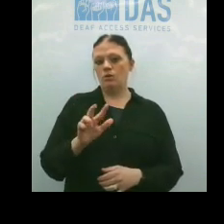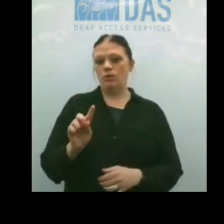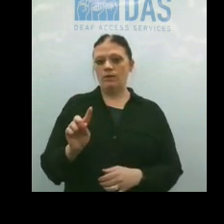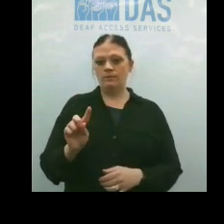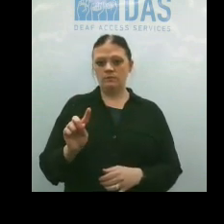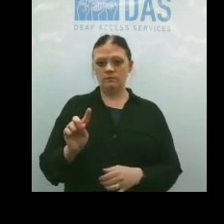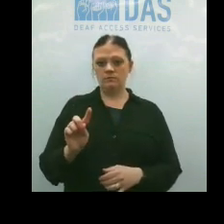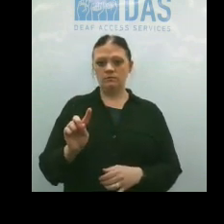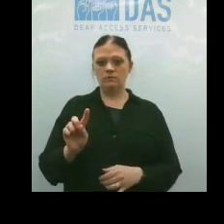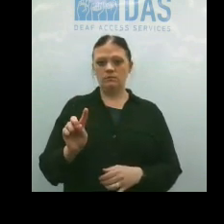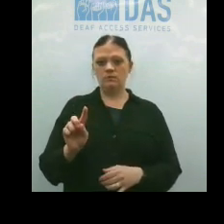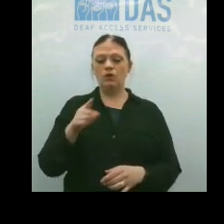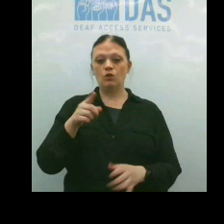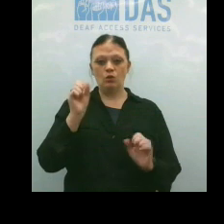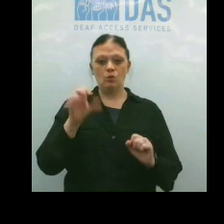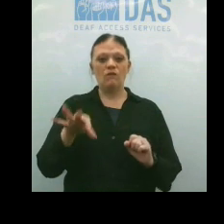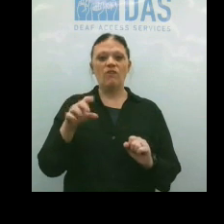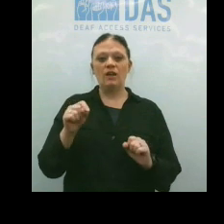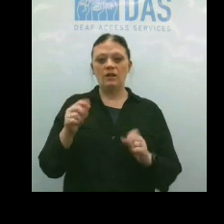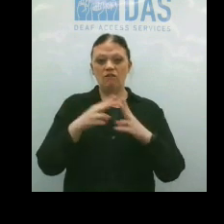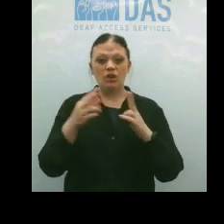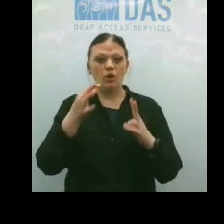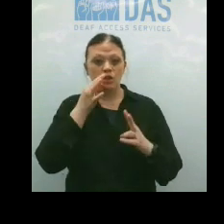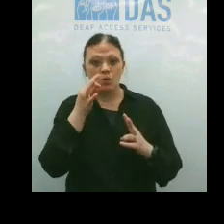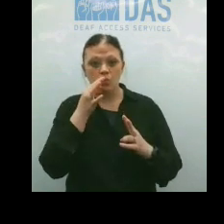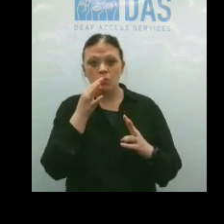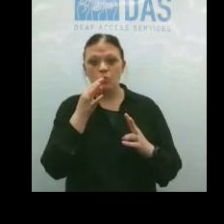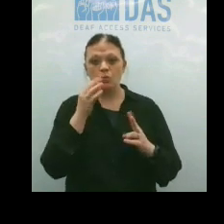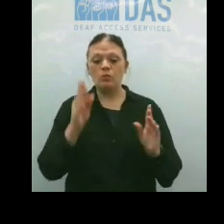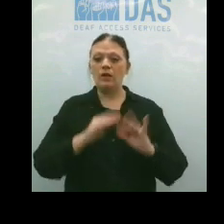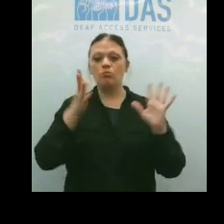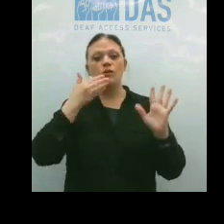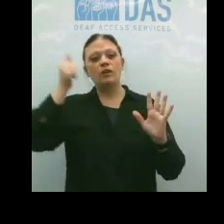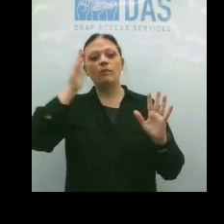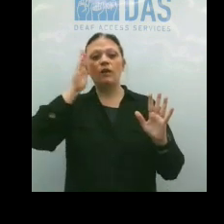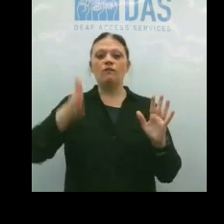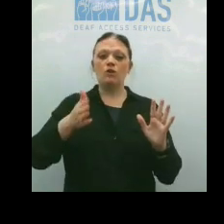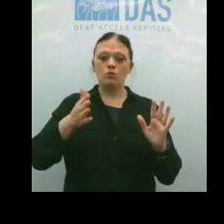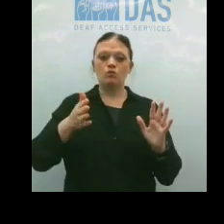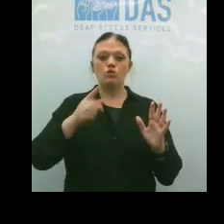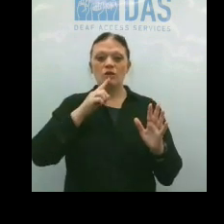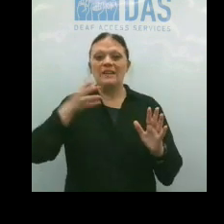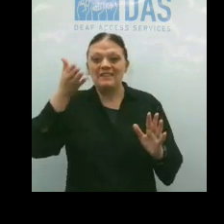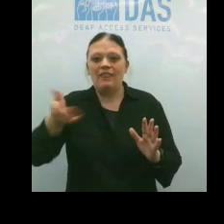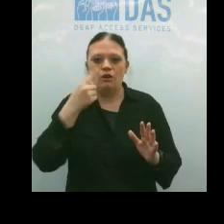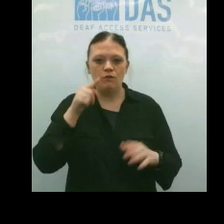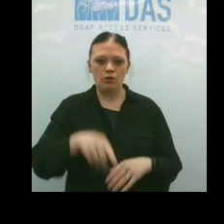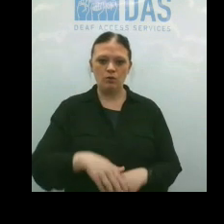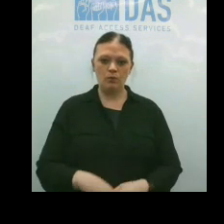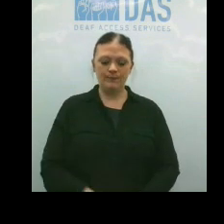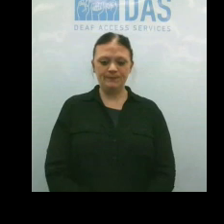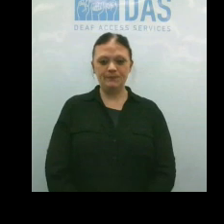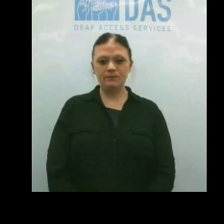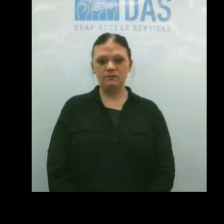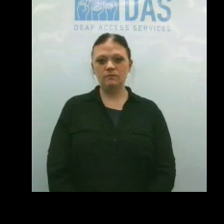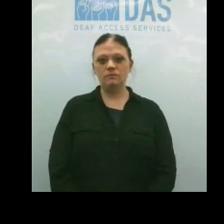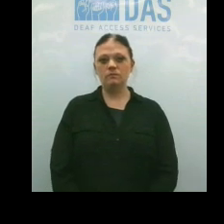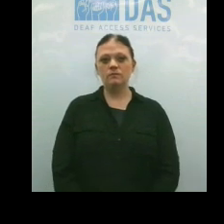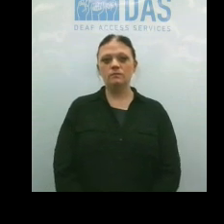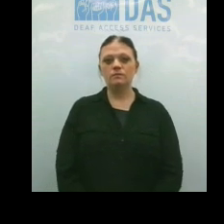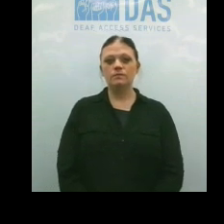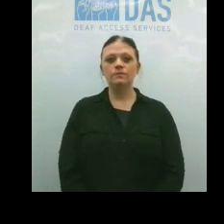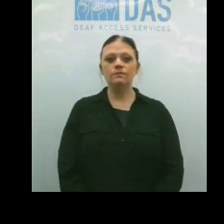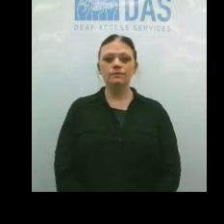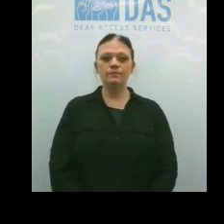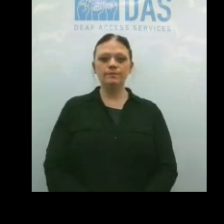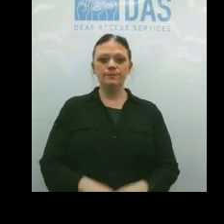834-3131, and you can find out very soon thereafter that a brighter, better future does exist for you. Our business